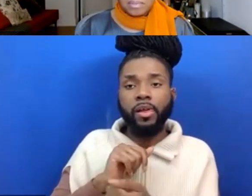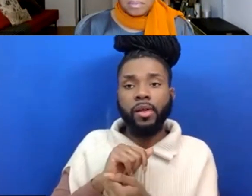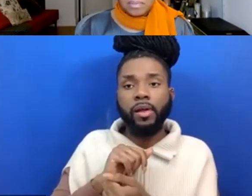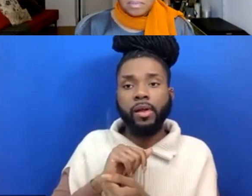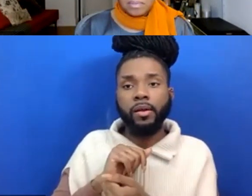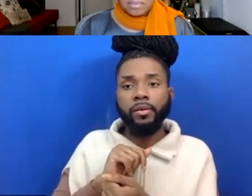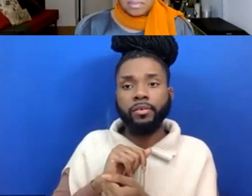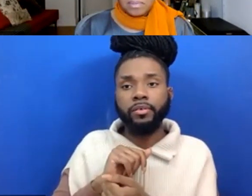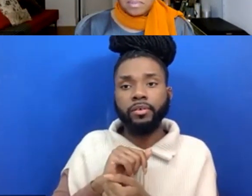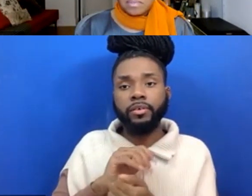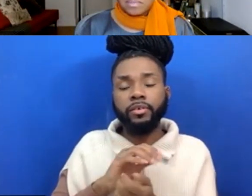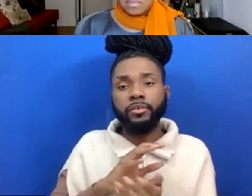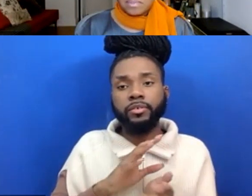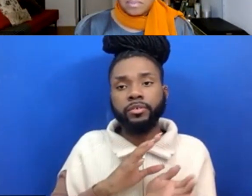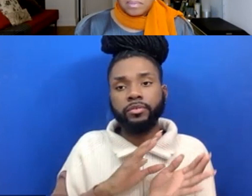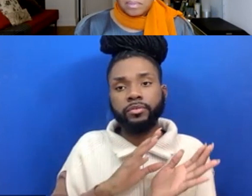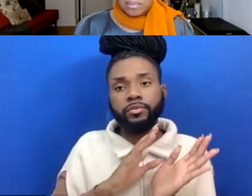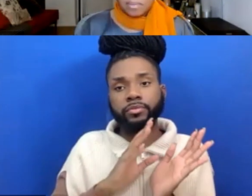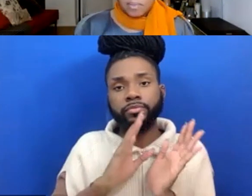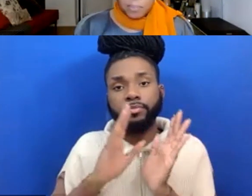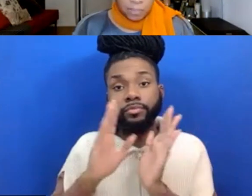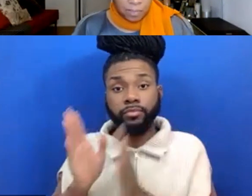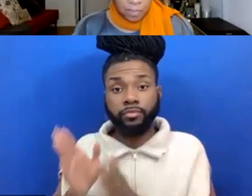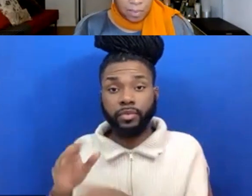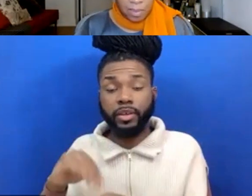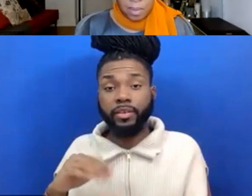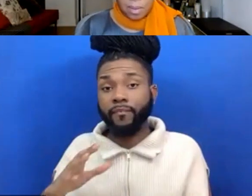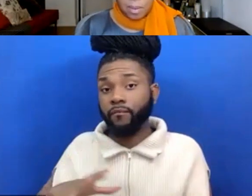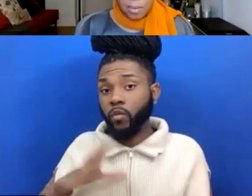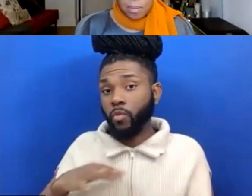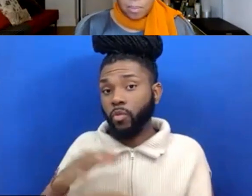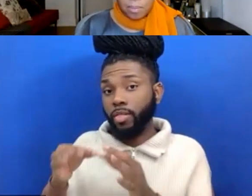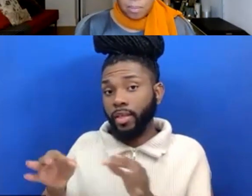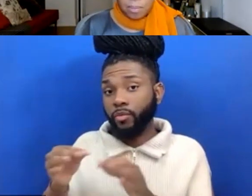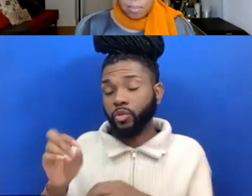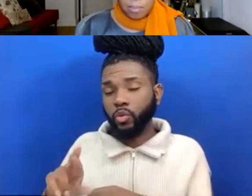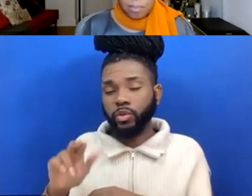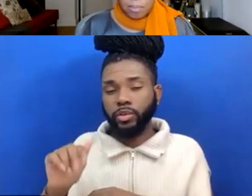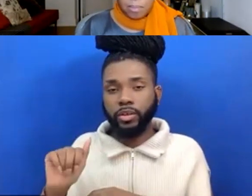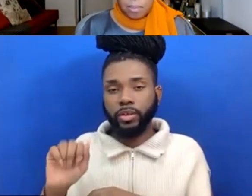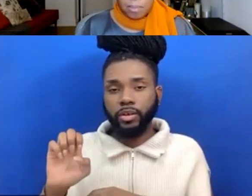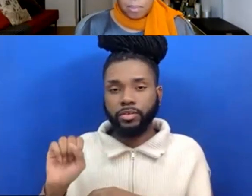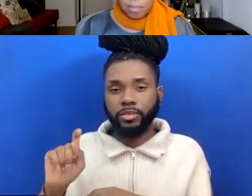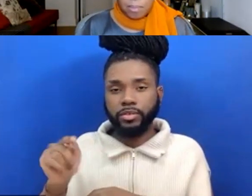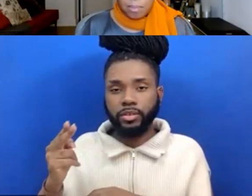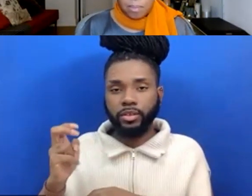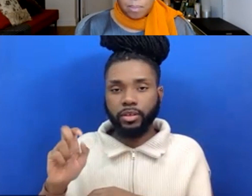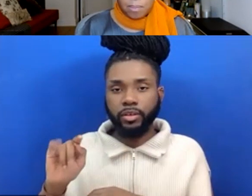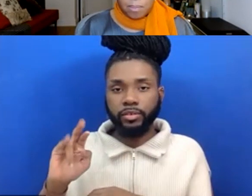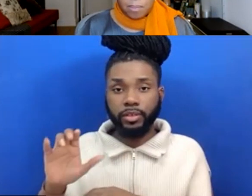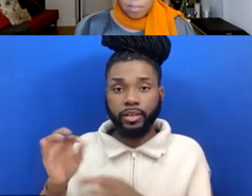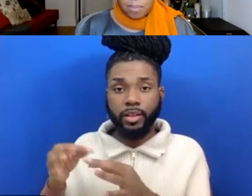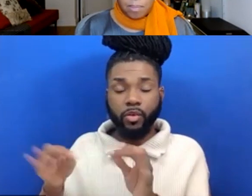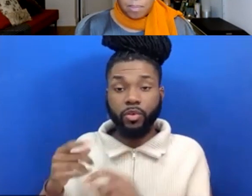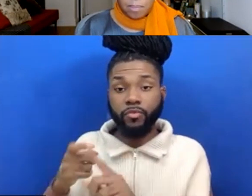sort of formalist language, or just in the aesthetic language, that I think, you know, to Christina's point, would invite